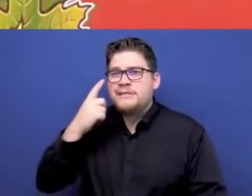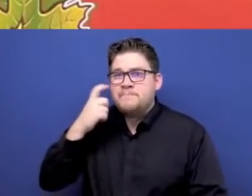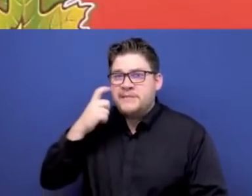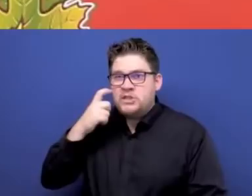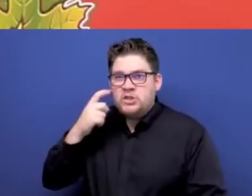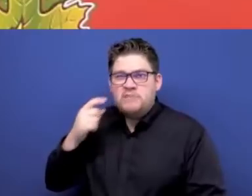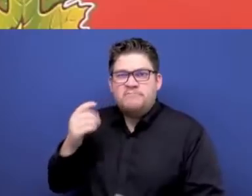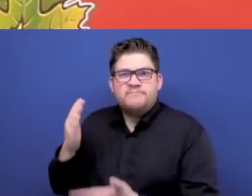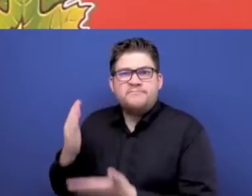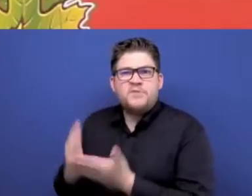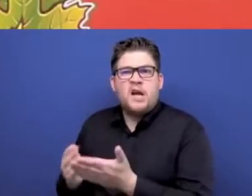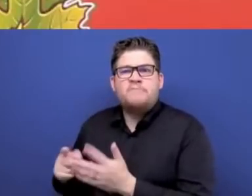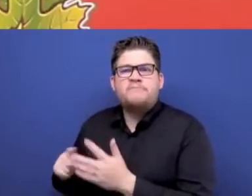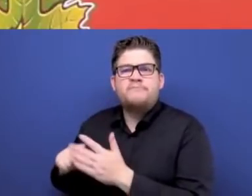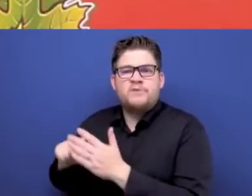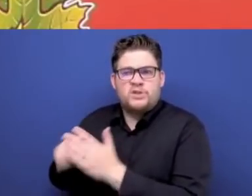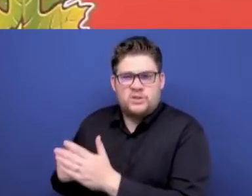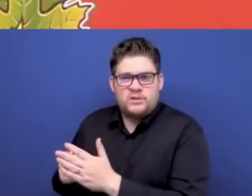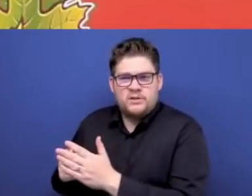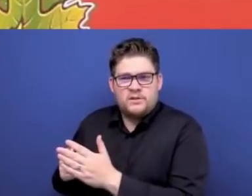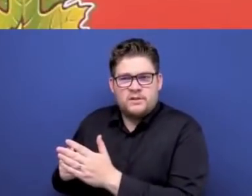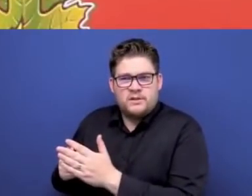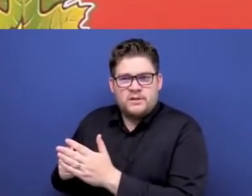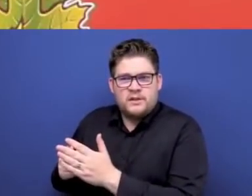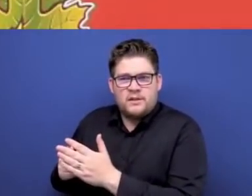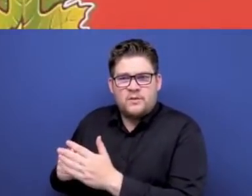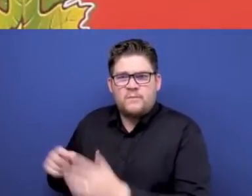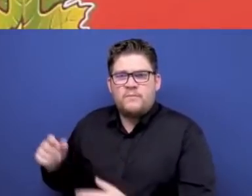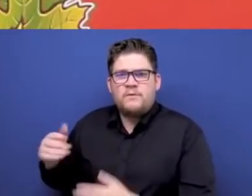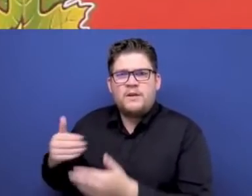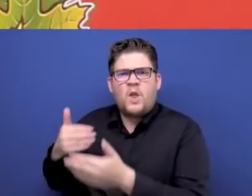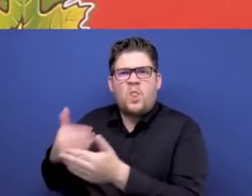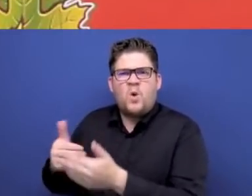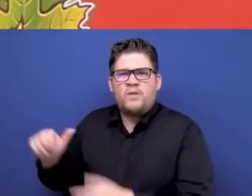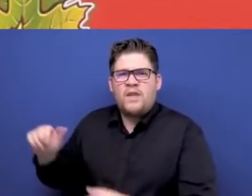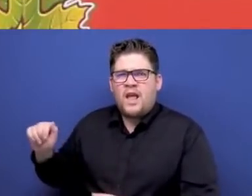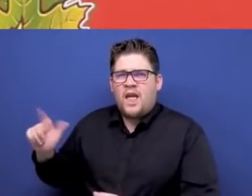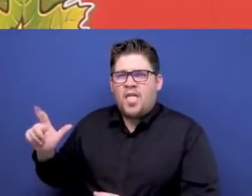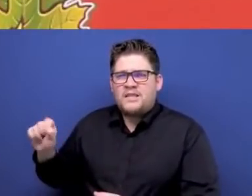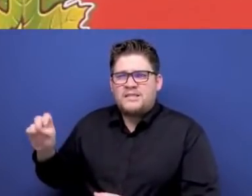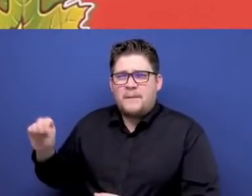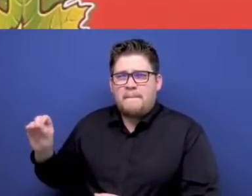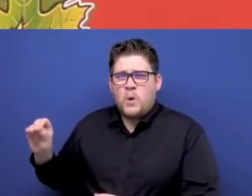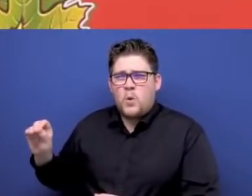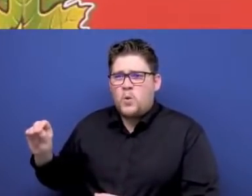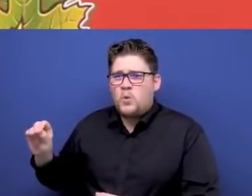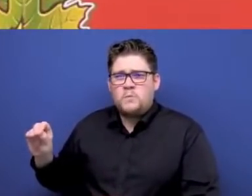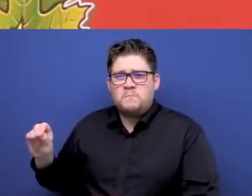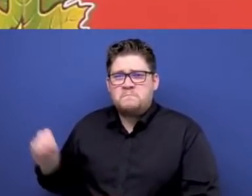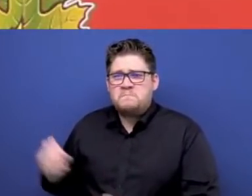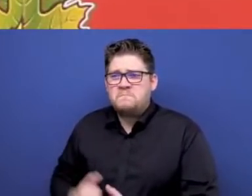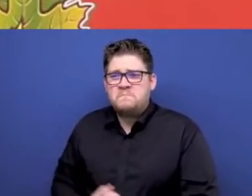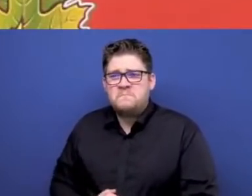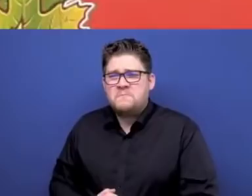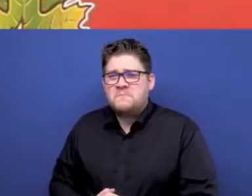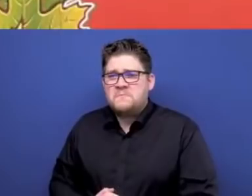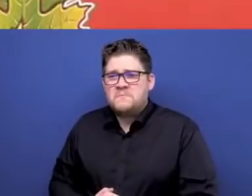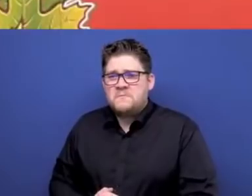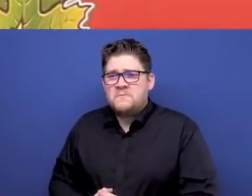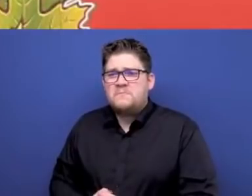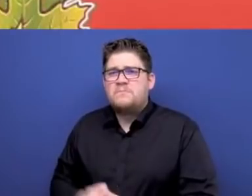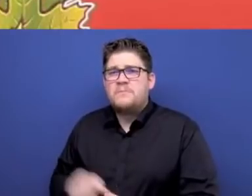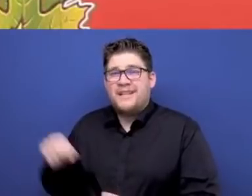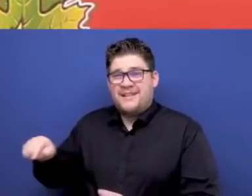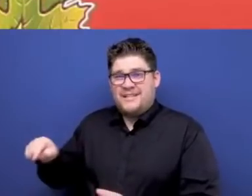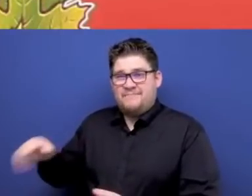are very concerning for us, and I'm sure for our partners at BC Wildfire Service, and those are being investigated as suspicious. They appear